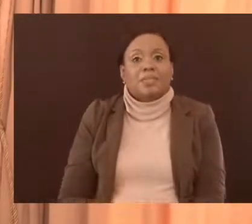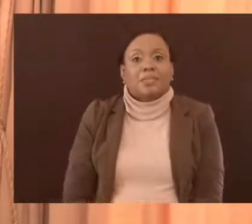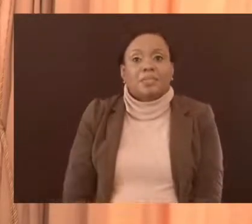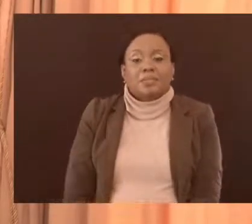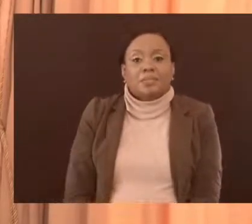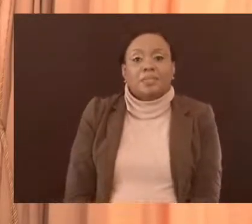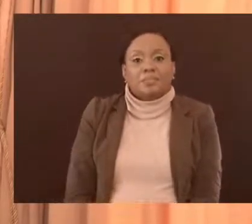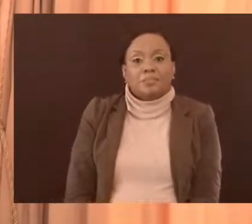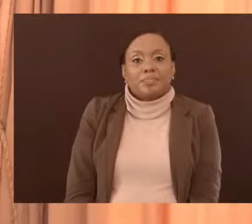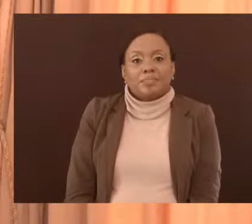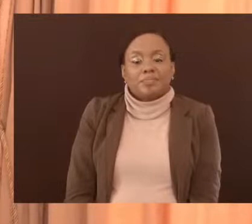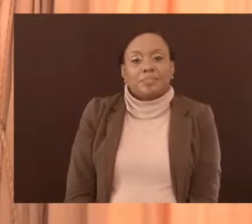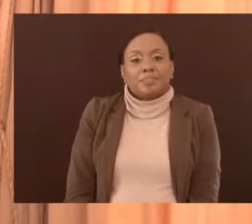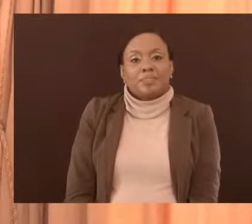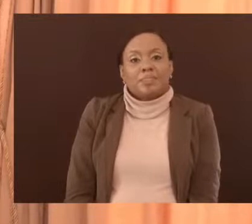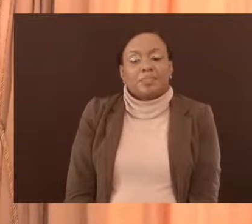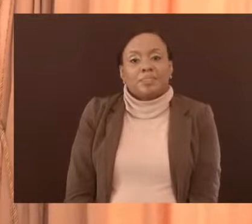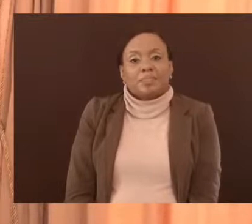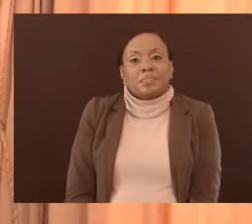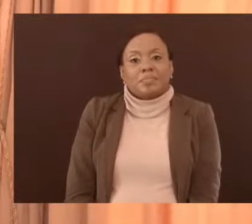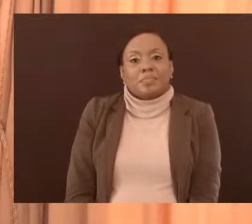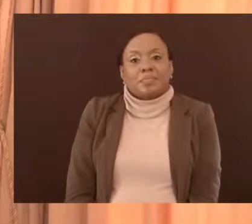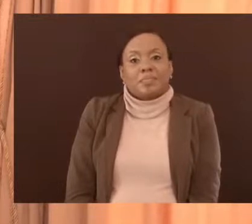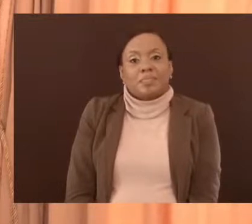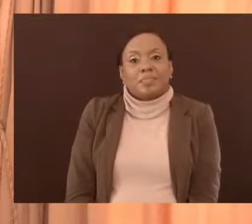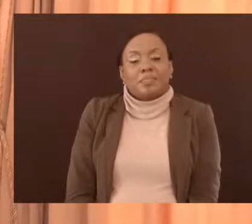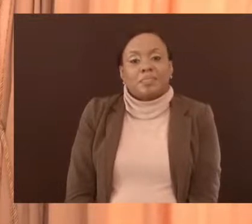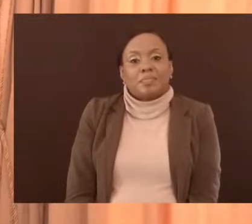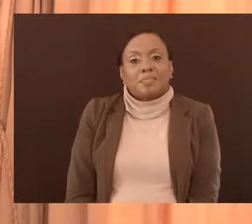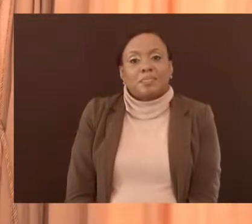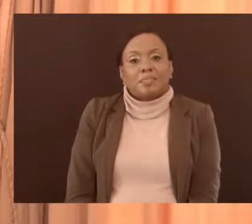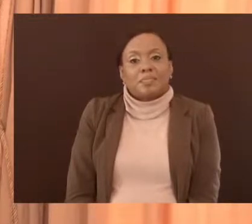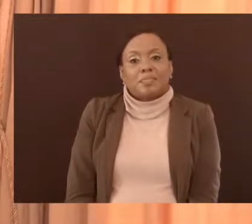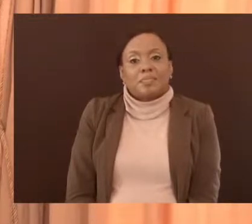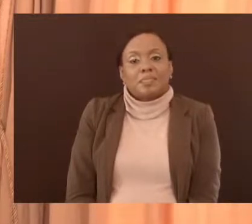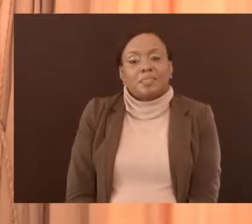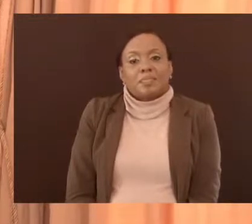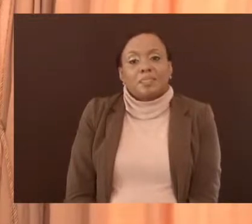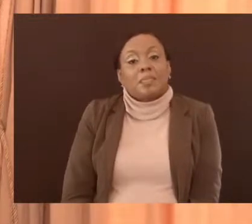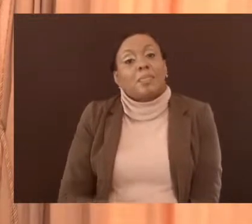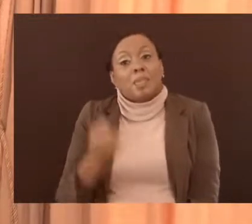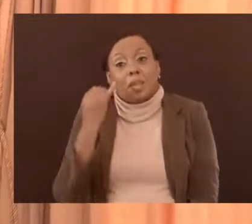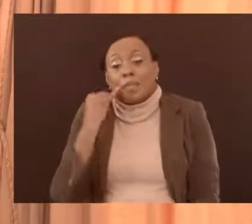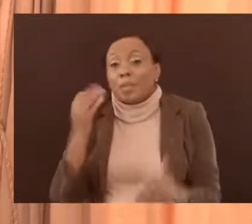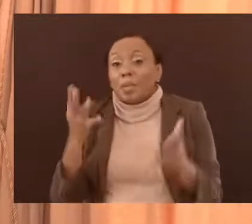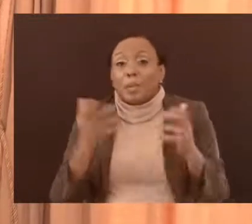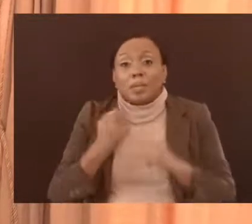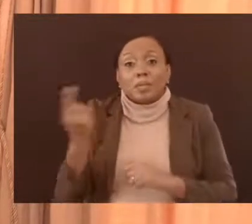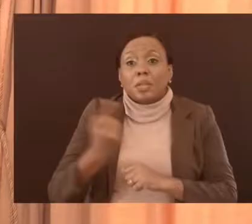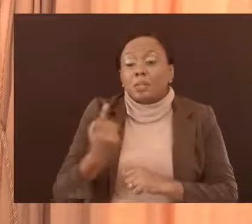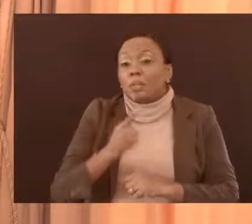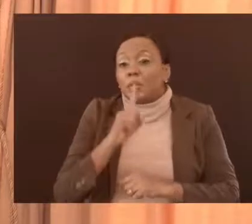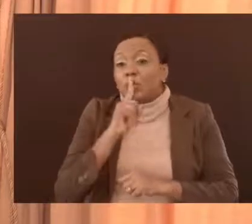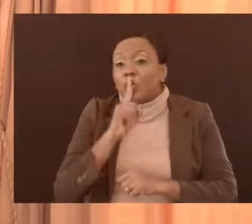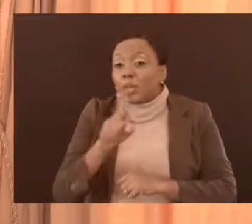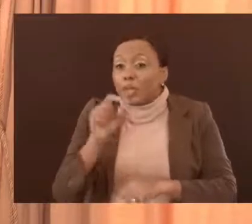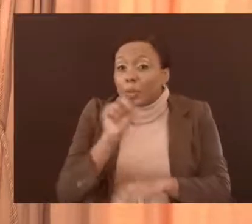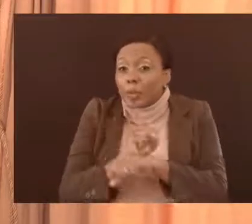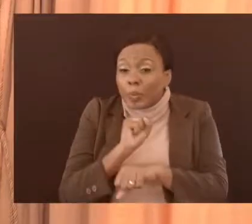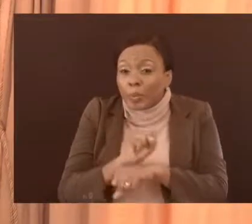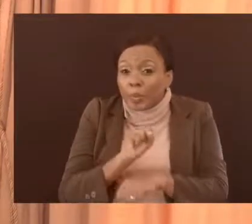With any implementation, and for any implementation to be effective,